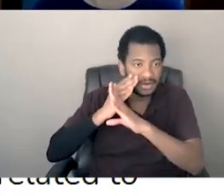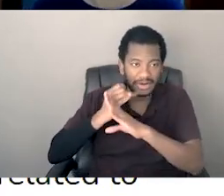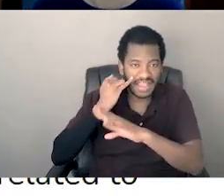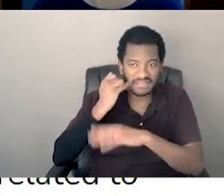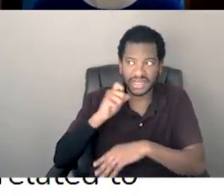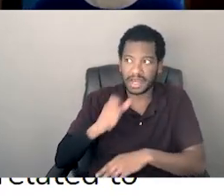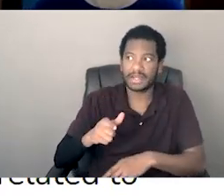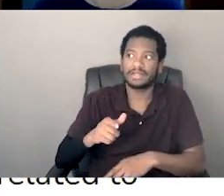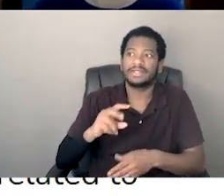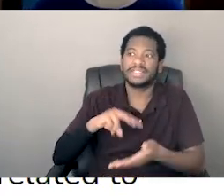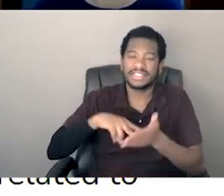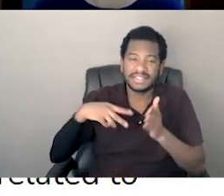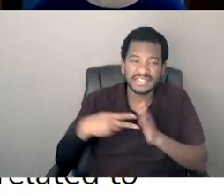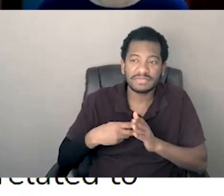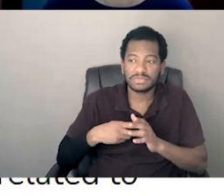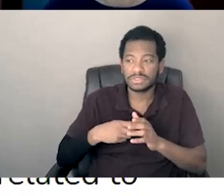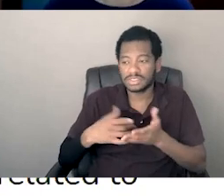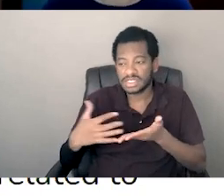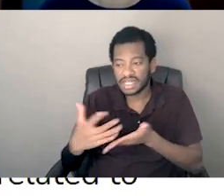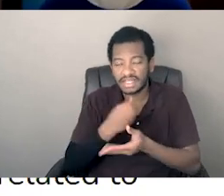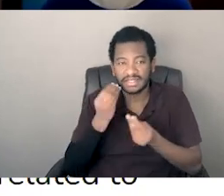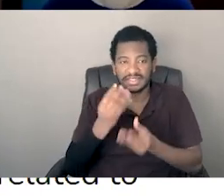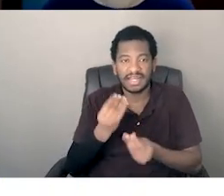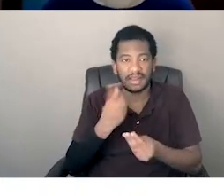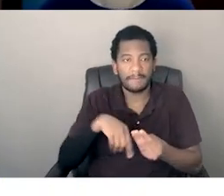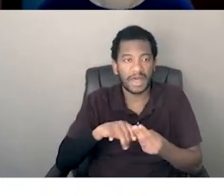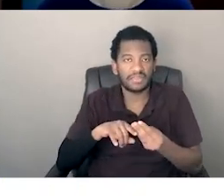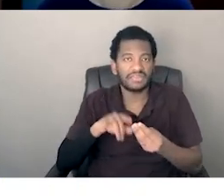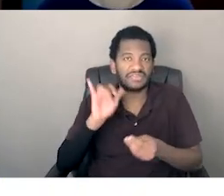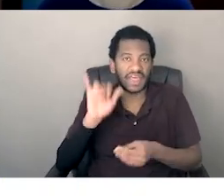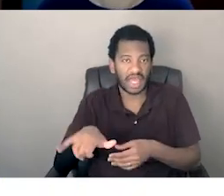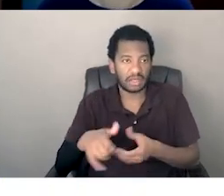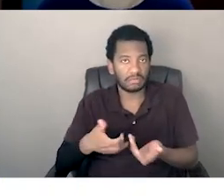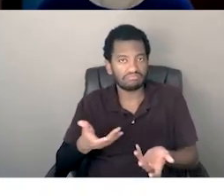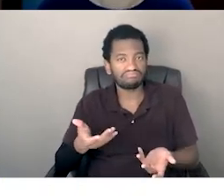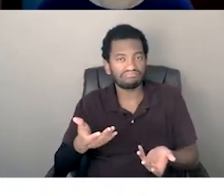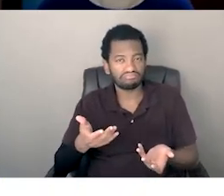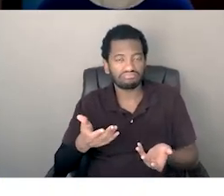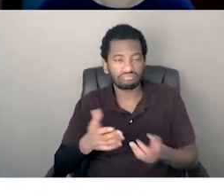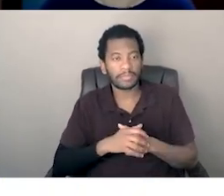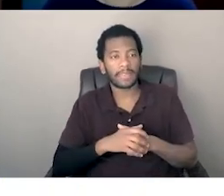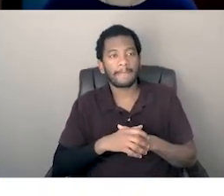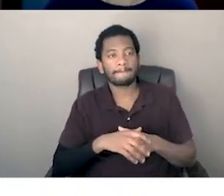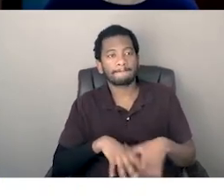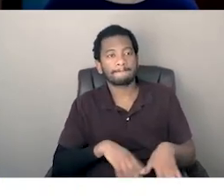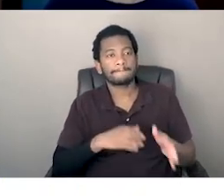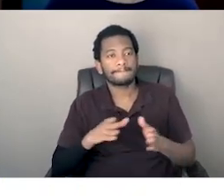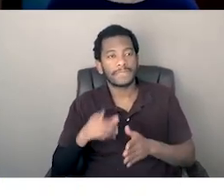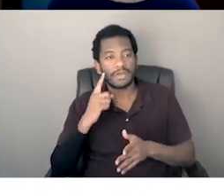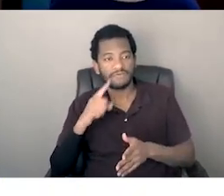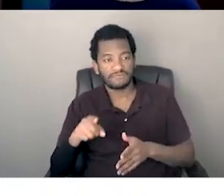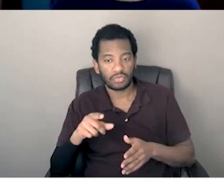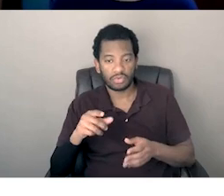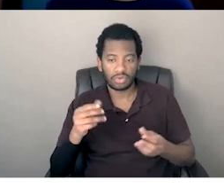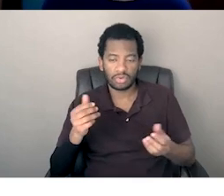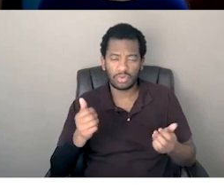that people are experiencing and those barriers and what those impacts are. In terms of considering what